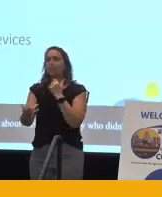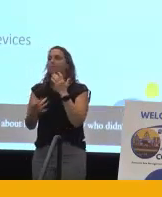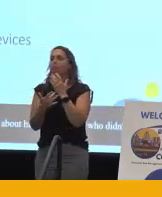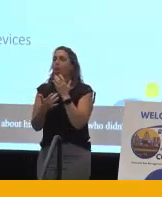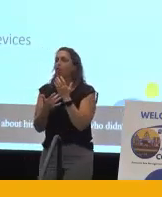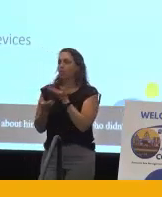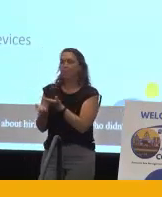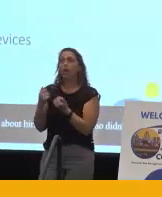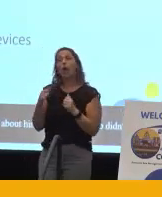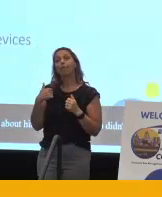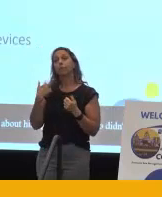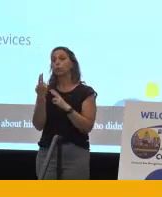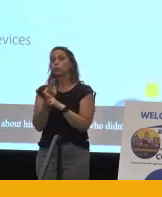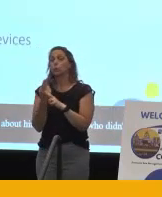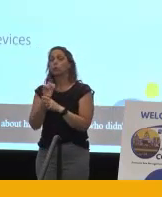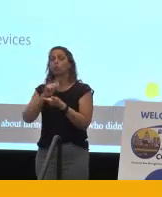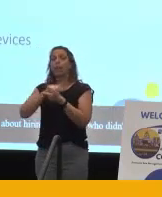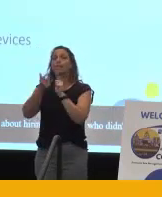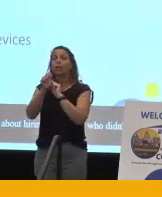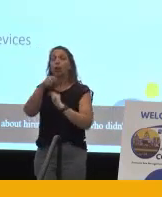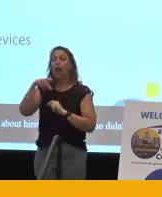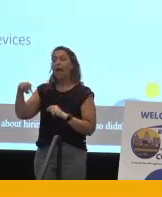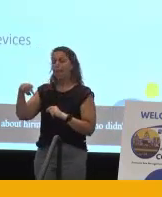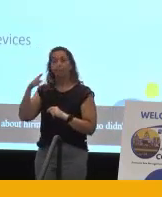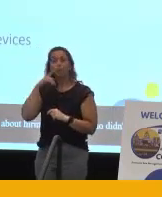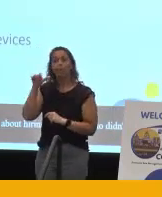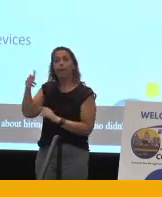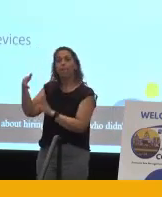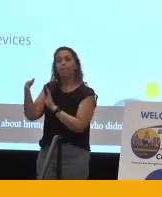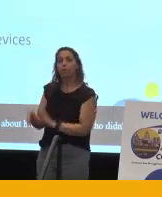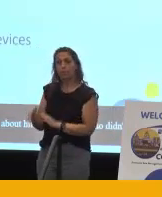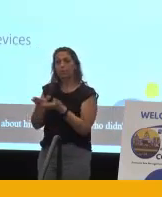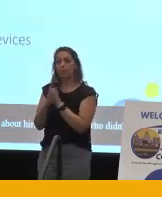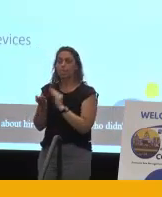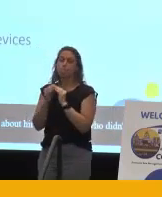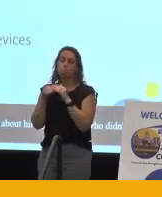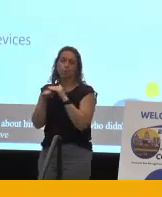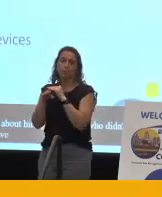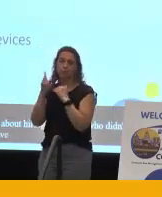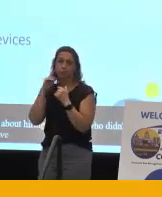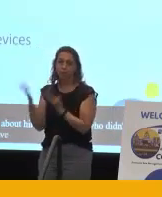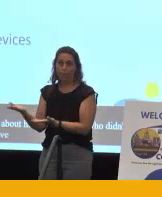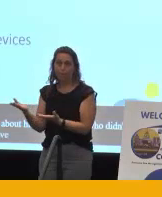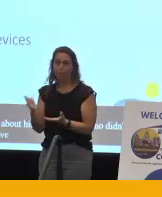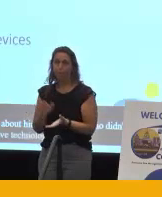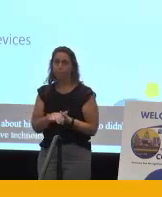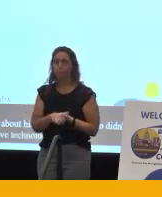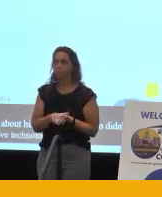a translator app for that individual to make that accessible for them.